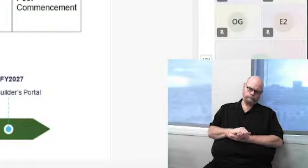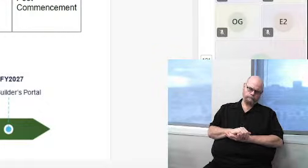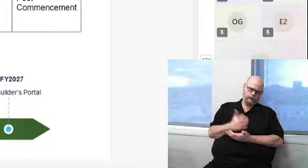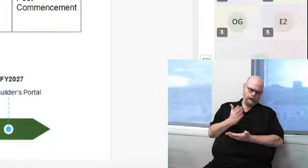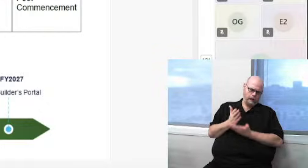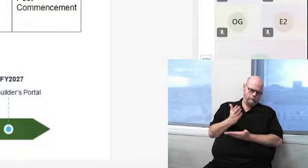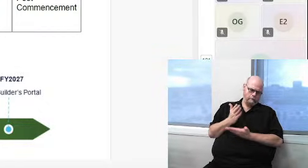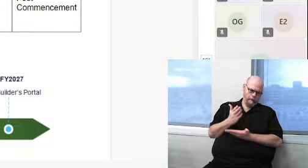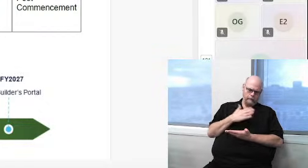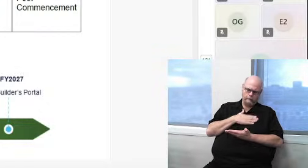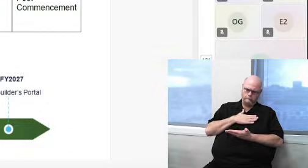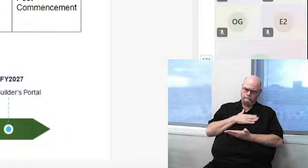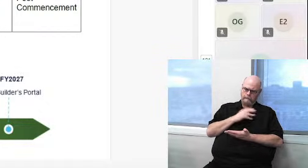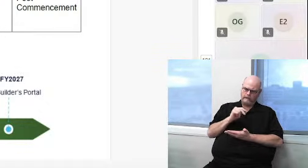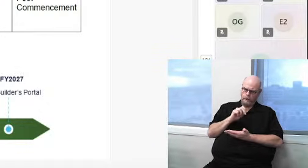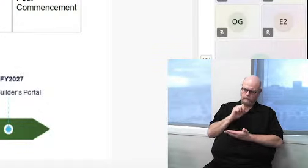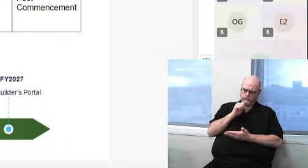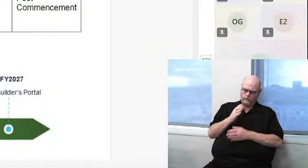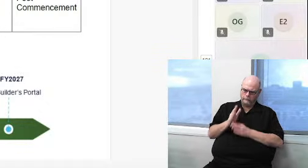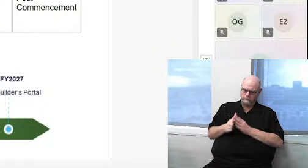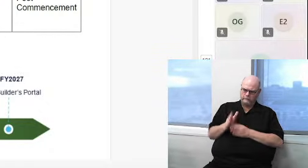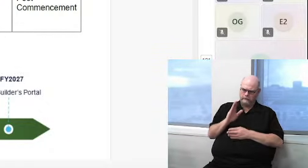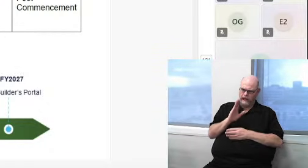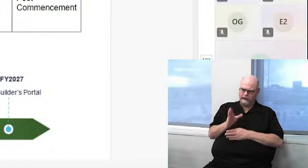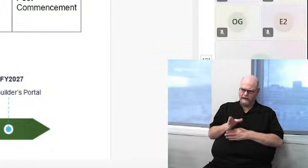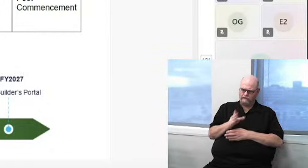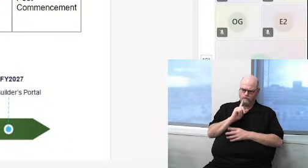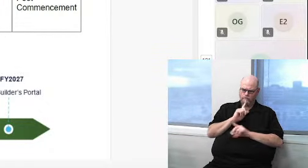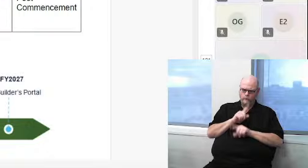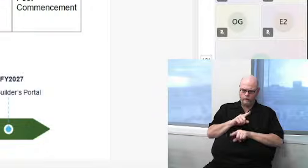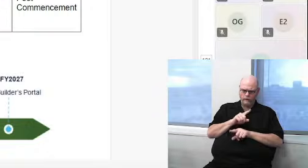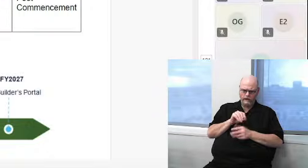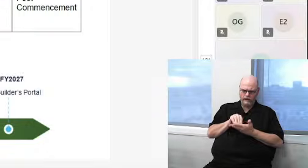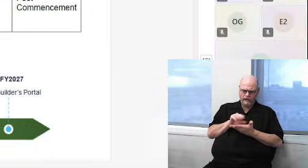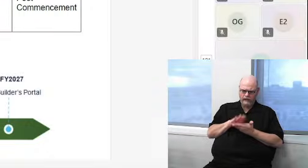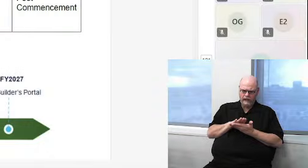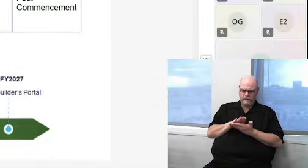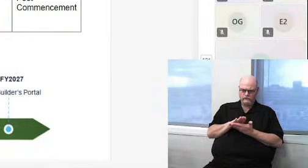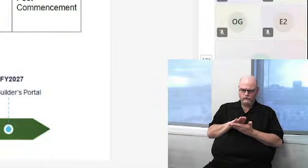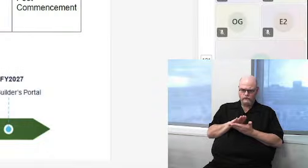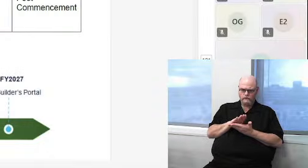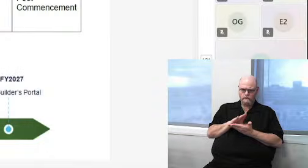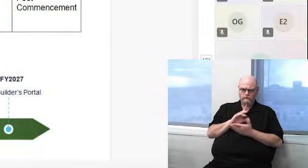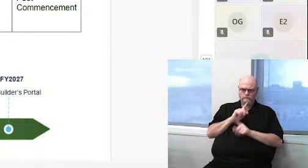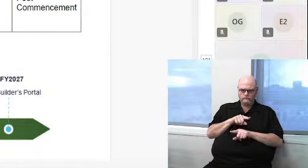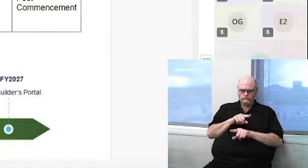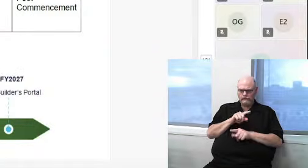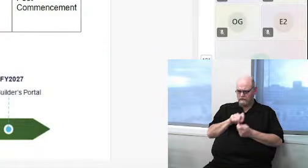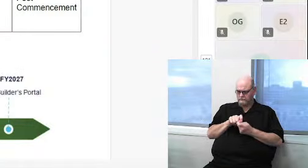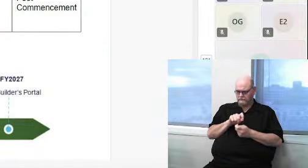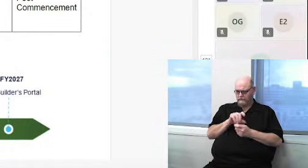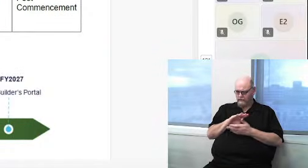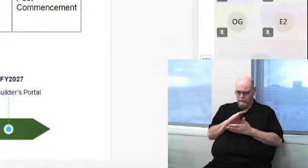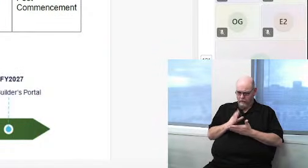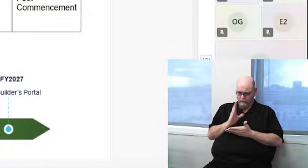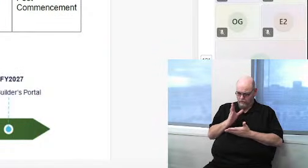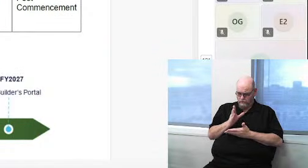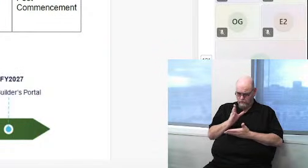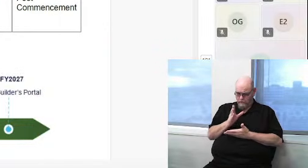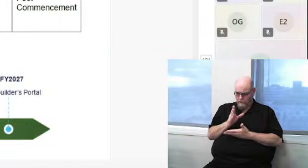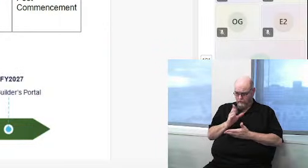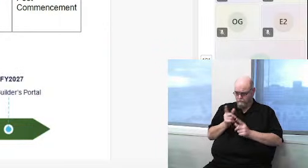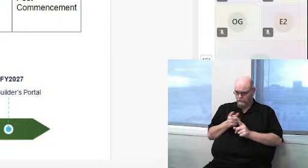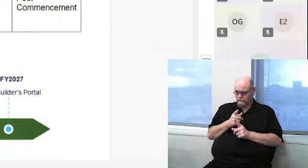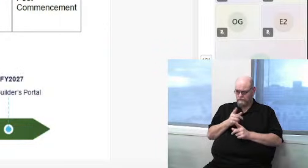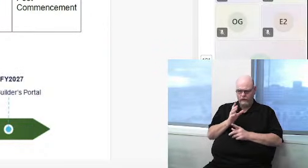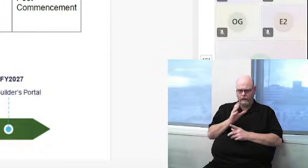And maybe my notes were incomplete, but I never actually recorded an answer to whether there's some specific amount that you will